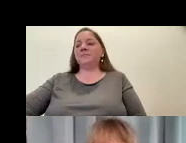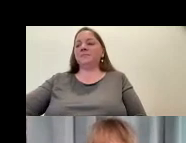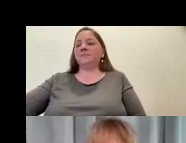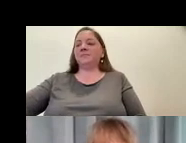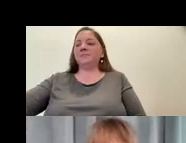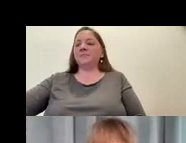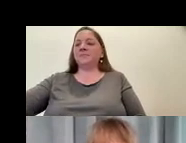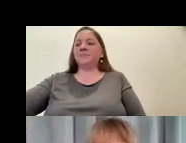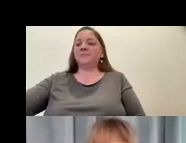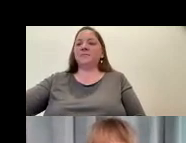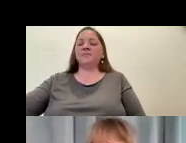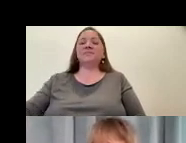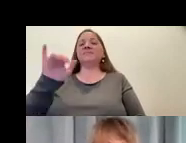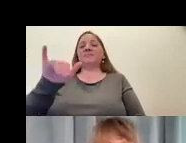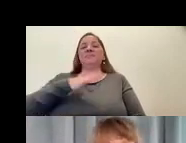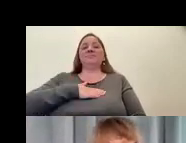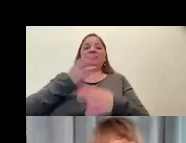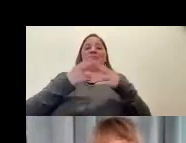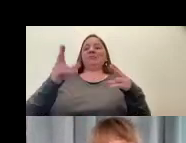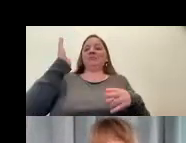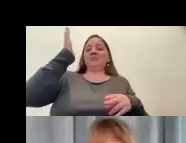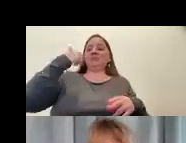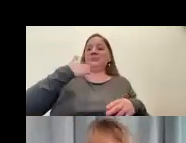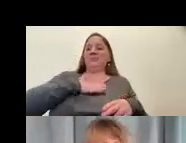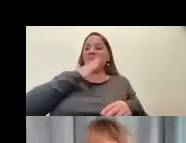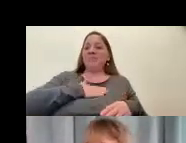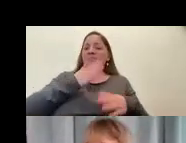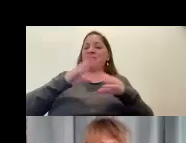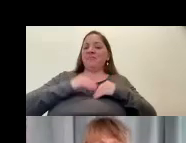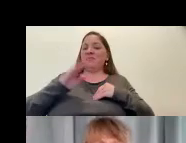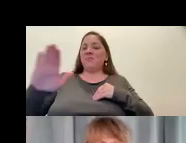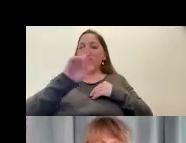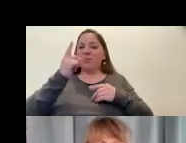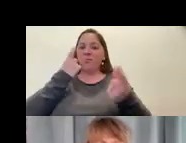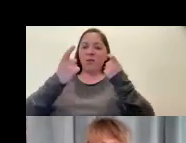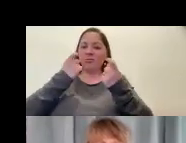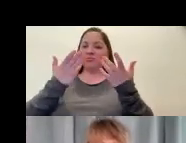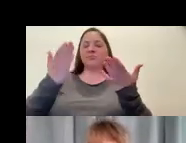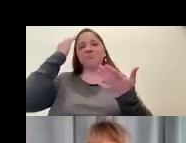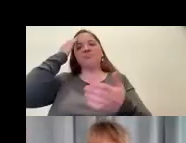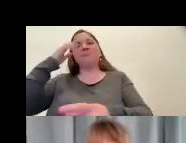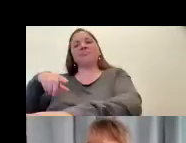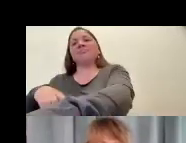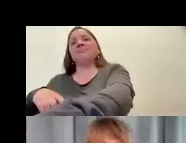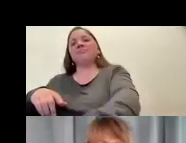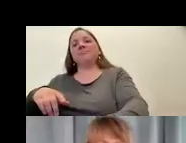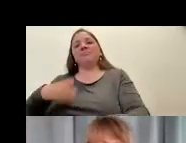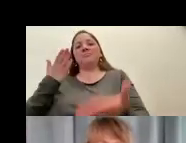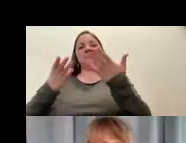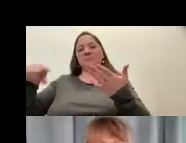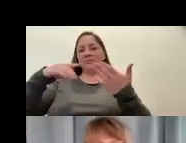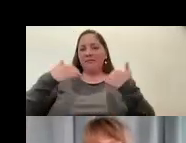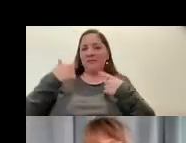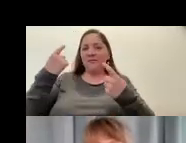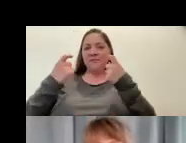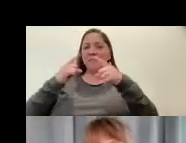And that was my short presentation. I'll be happy to take some questions. I'm sure there's a lot of questions, but I'm happy to